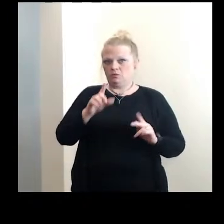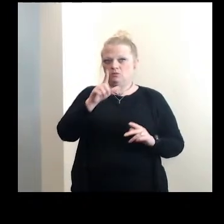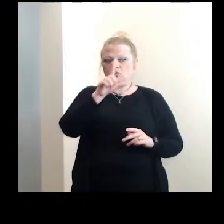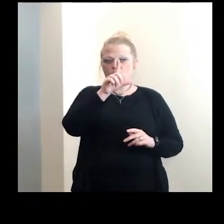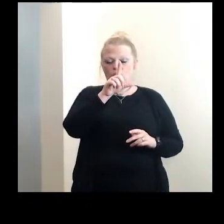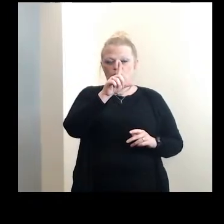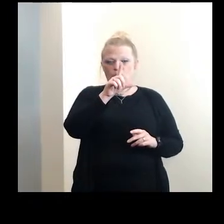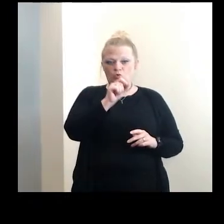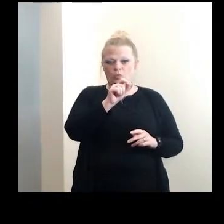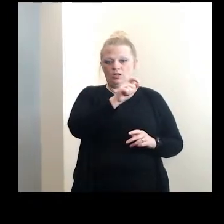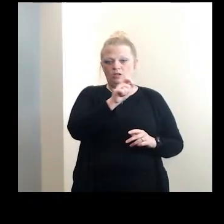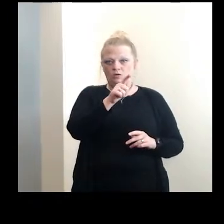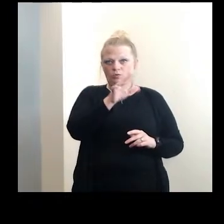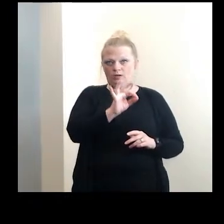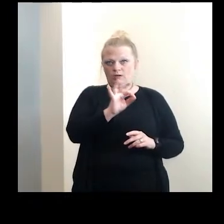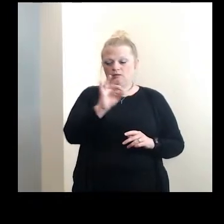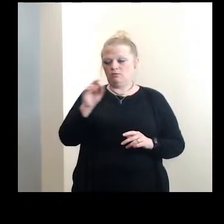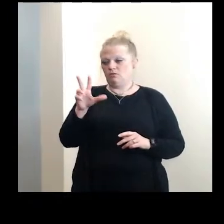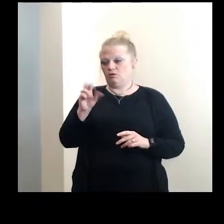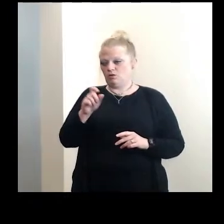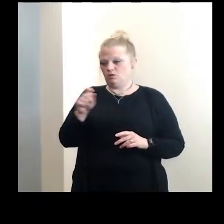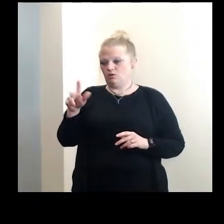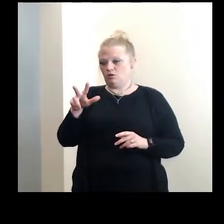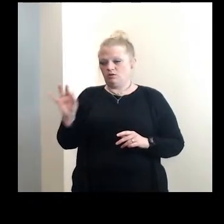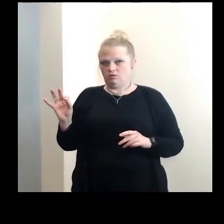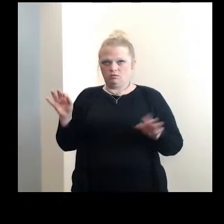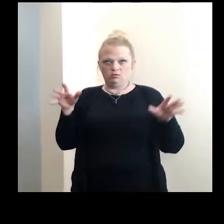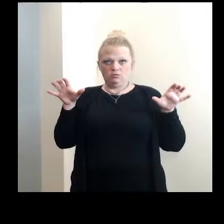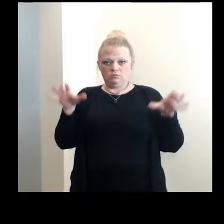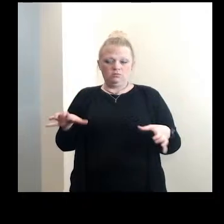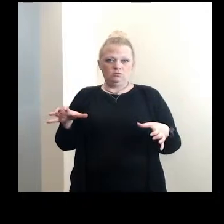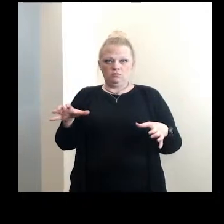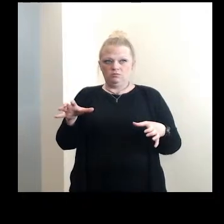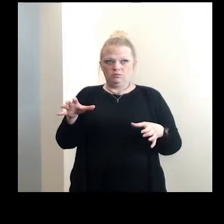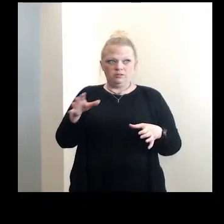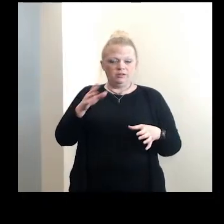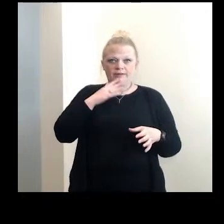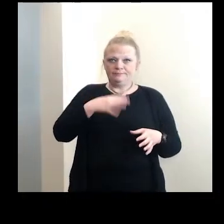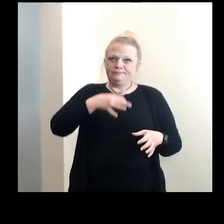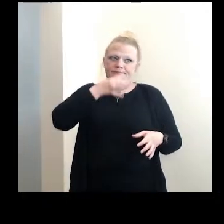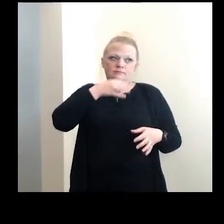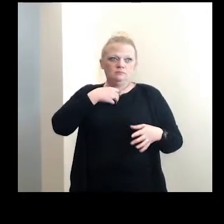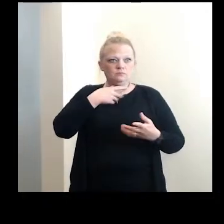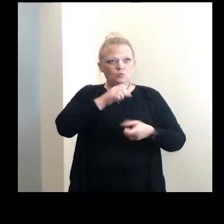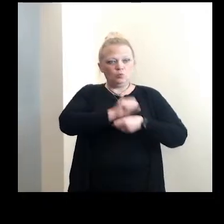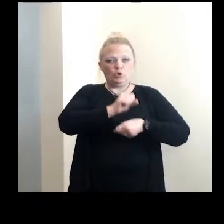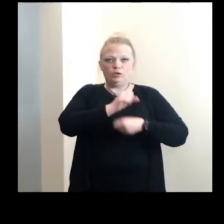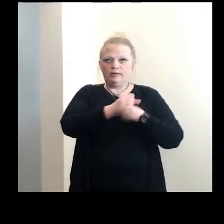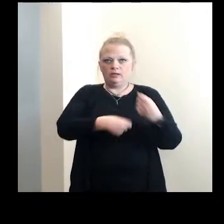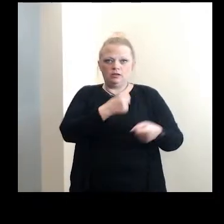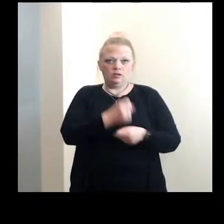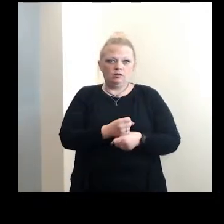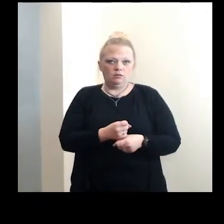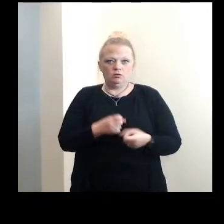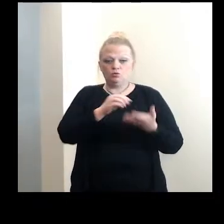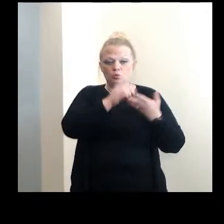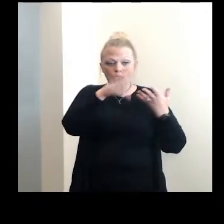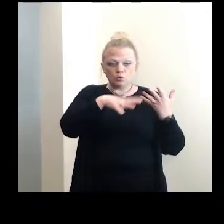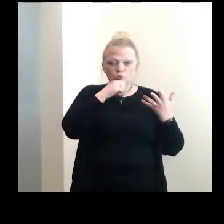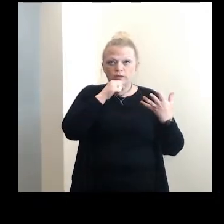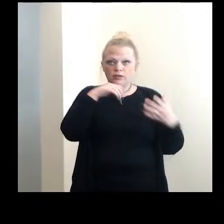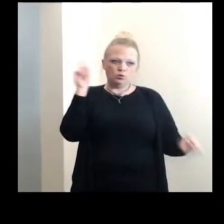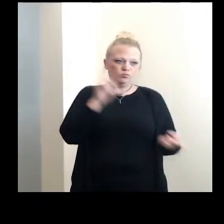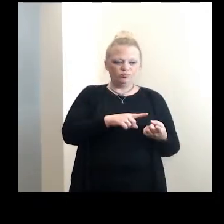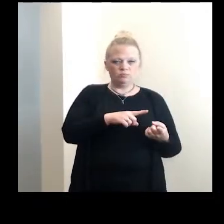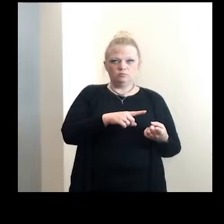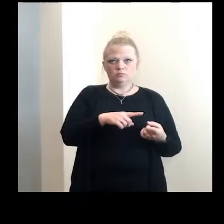30 to 39 age category, individuals that are in their prime working years. So we've seen tremendous drops in student age population.